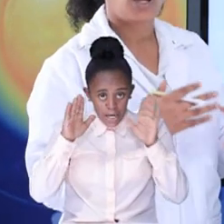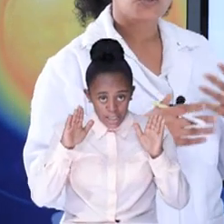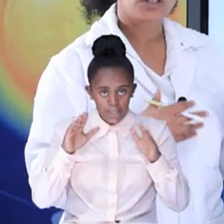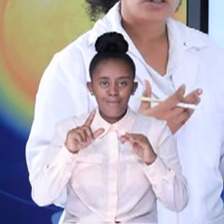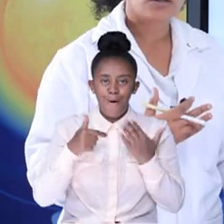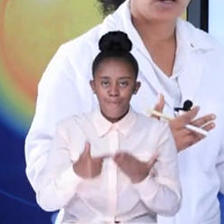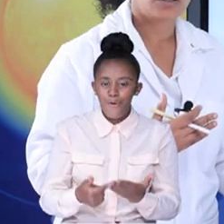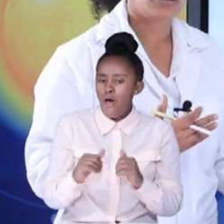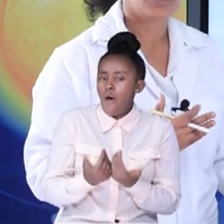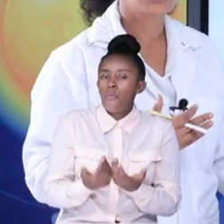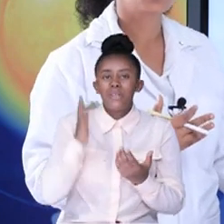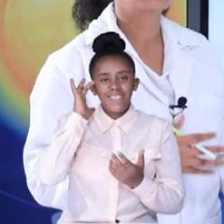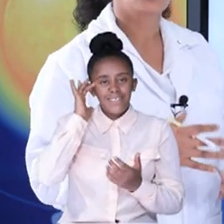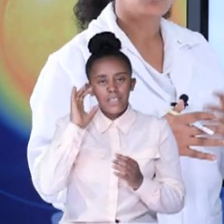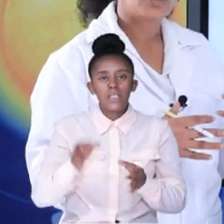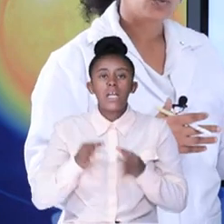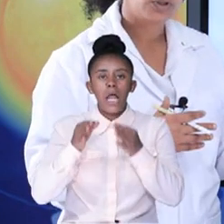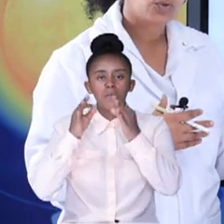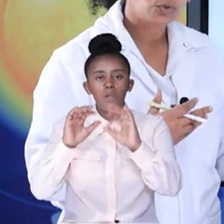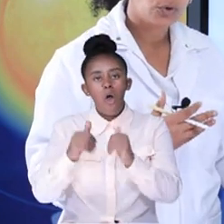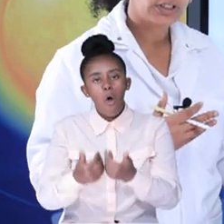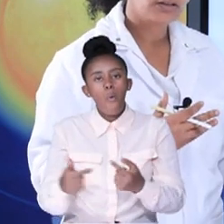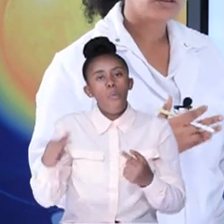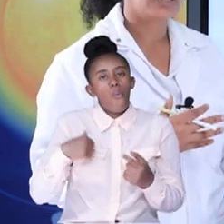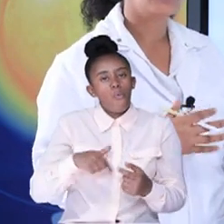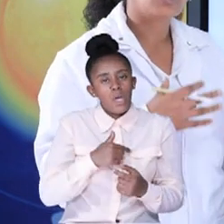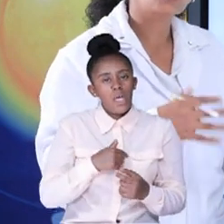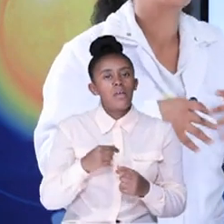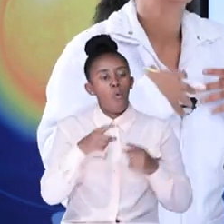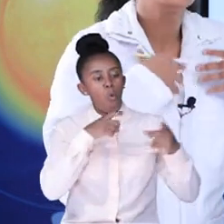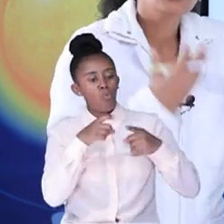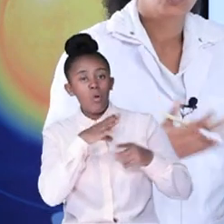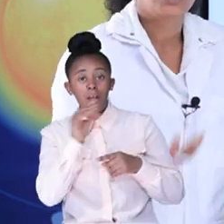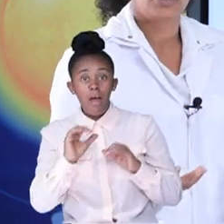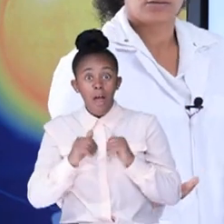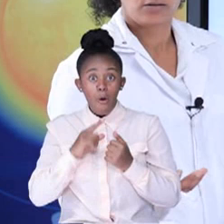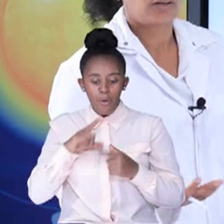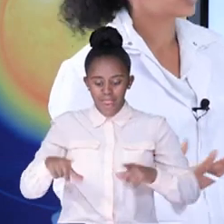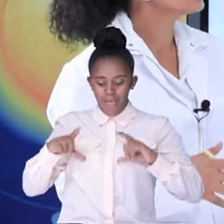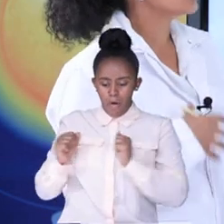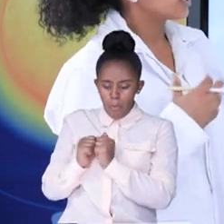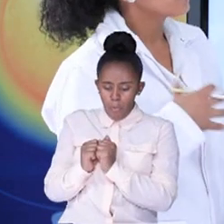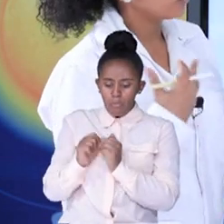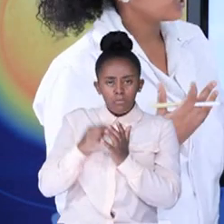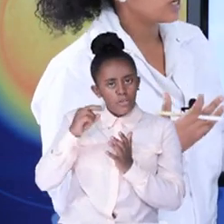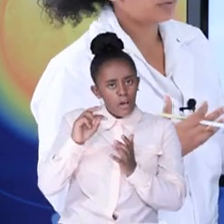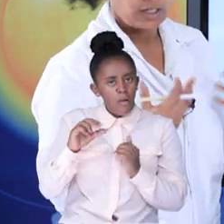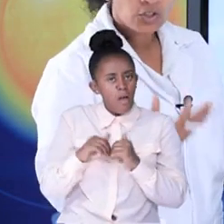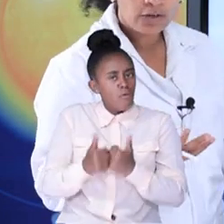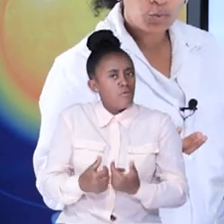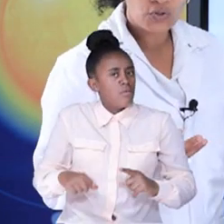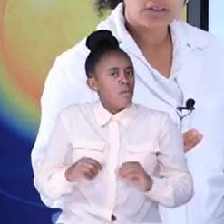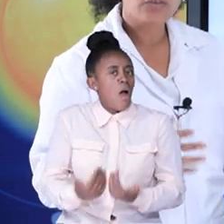disease, how the disease transmit, how can we control it, and how can we live with it. Even if we